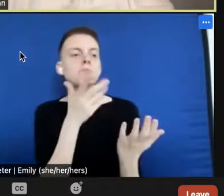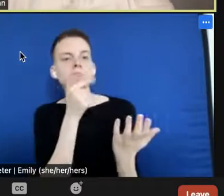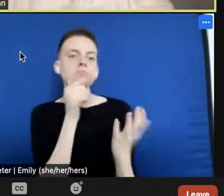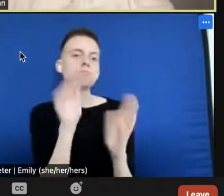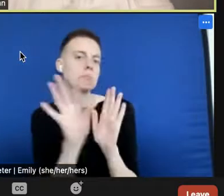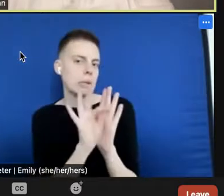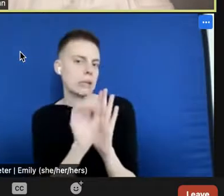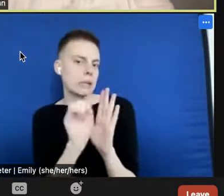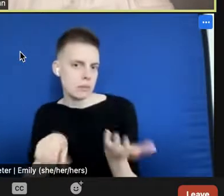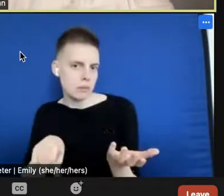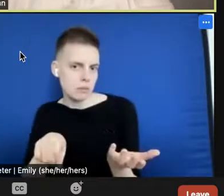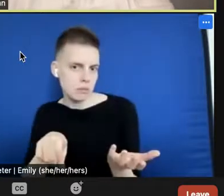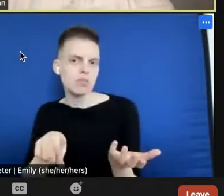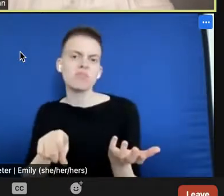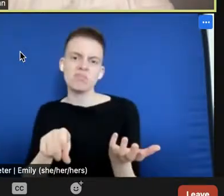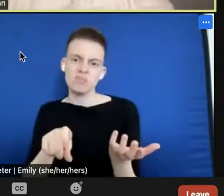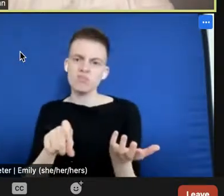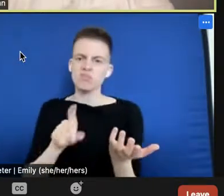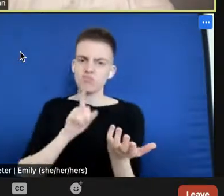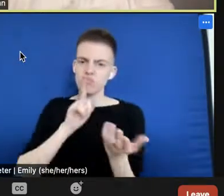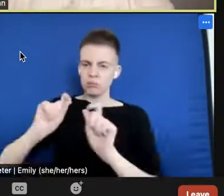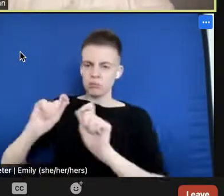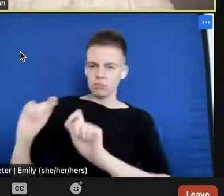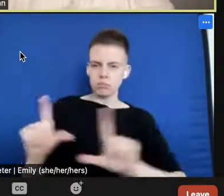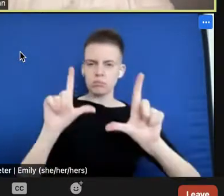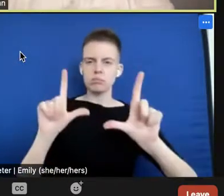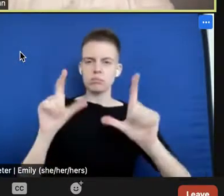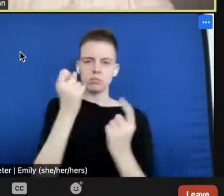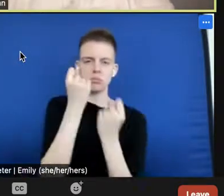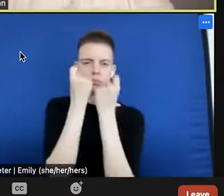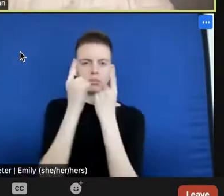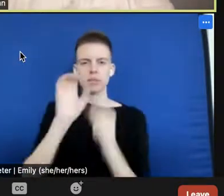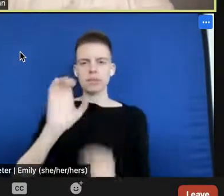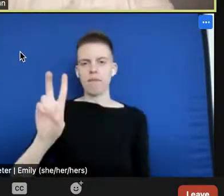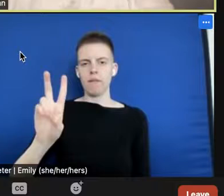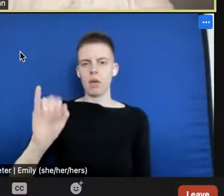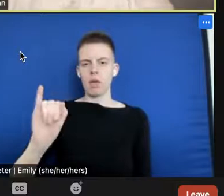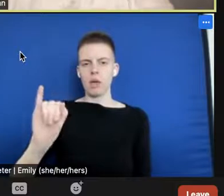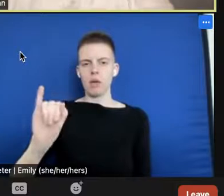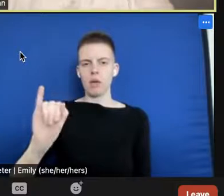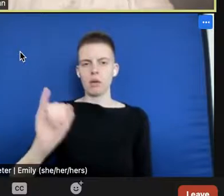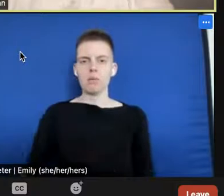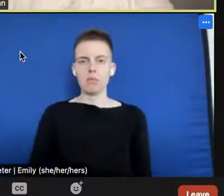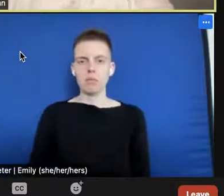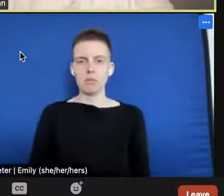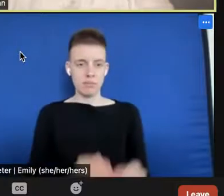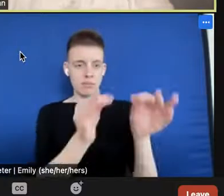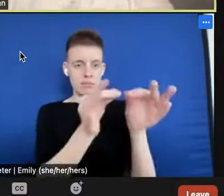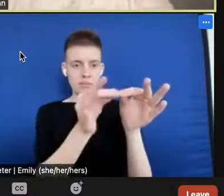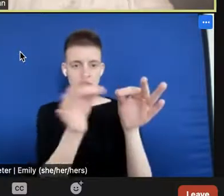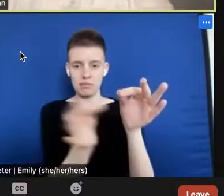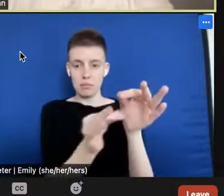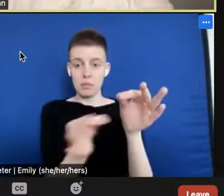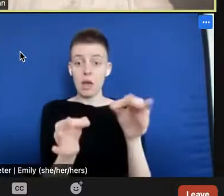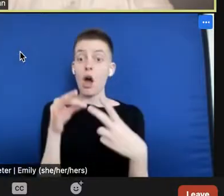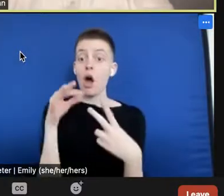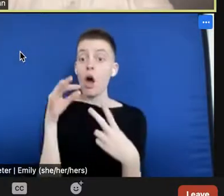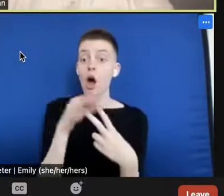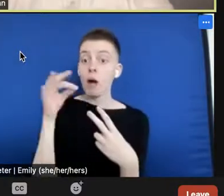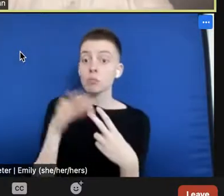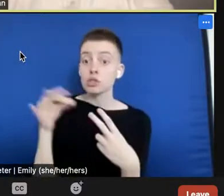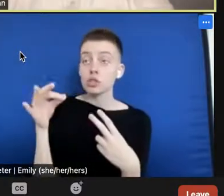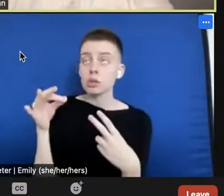through a CVI conscious lens. You know, I agreed to those words, option. I agreed to that word,